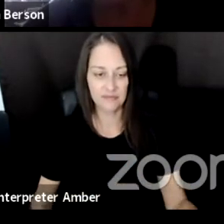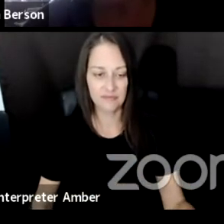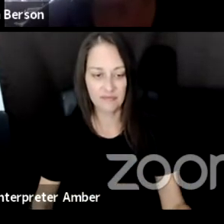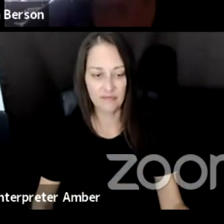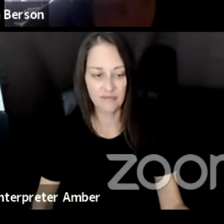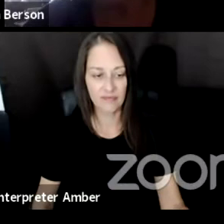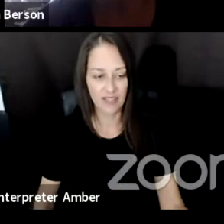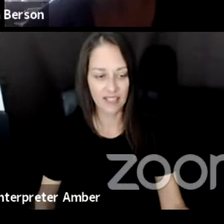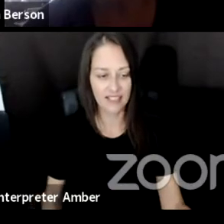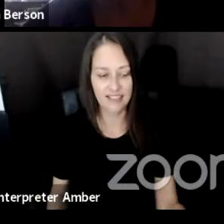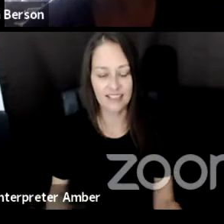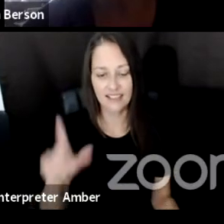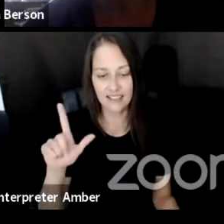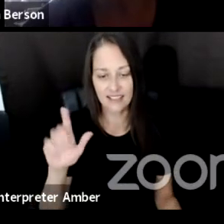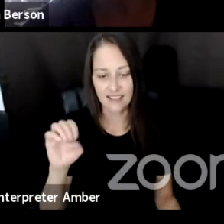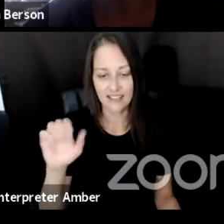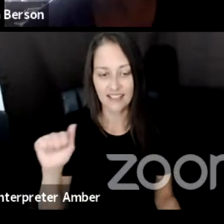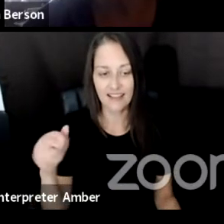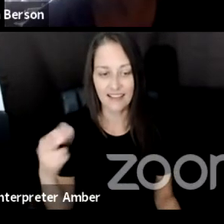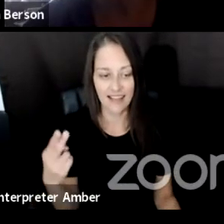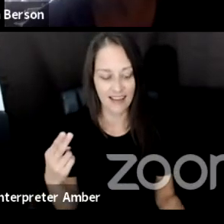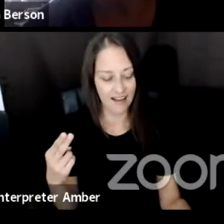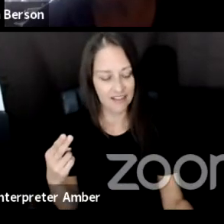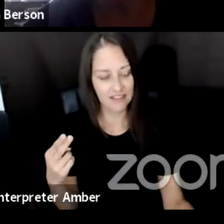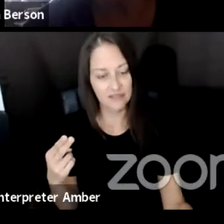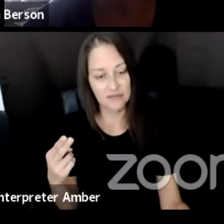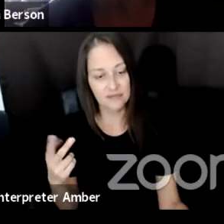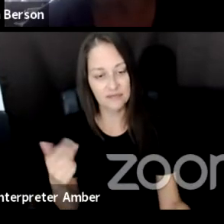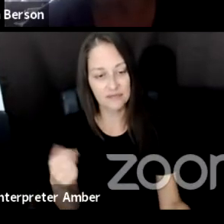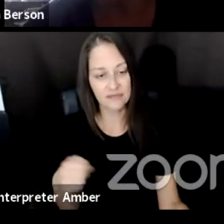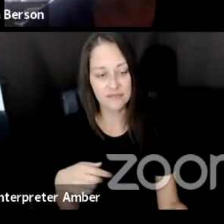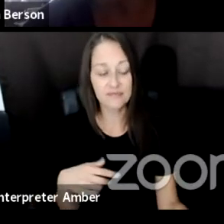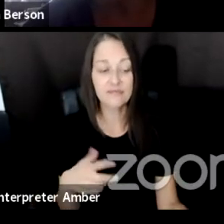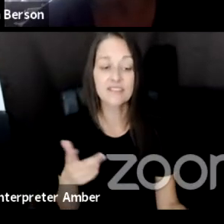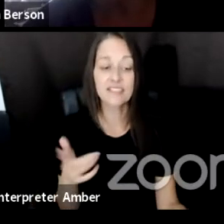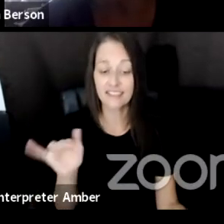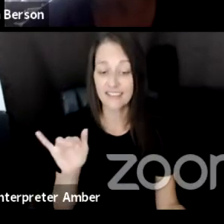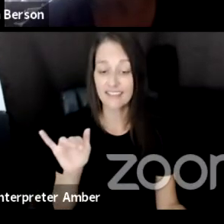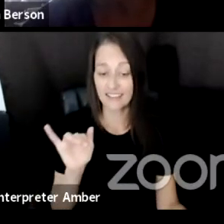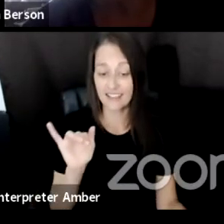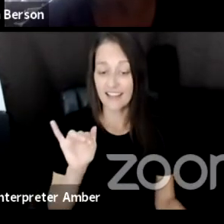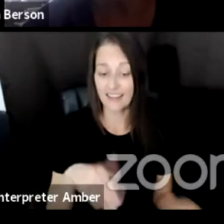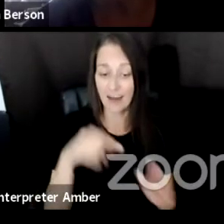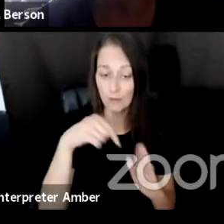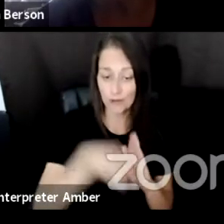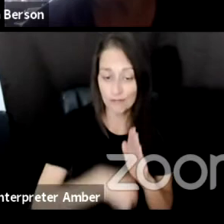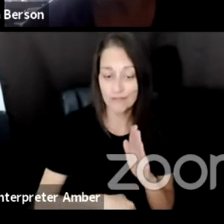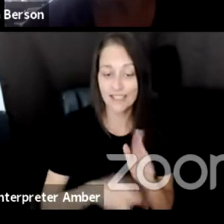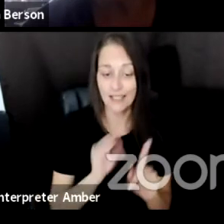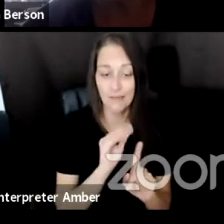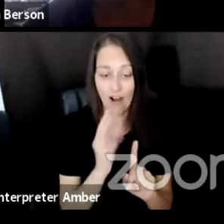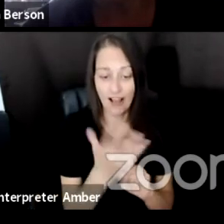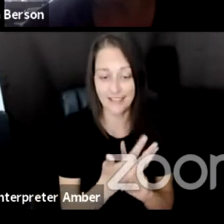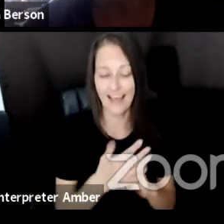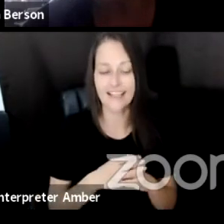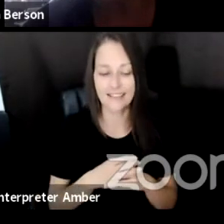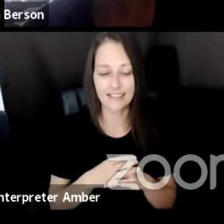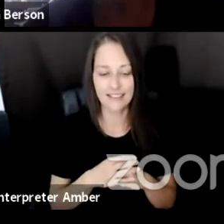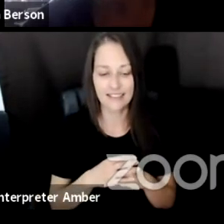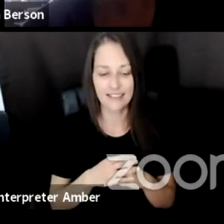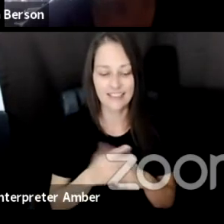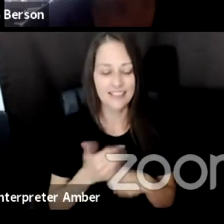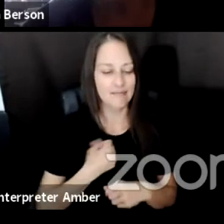Yeah, I'll jump in there and say, you know, that kind of context, or I often think about it as like humanizing things